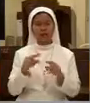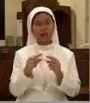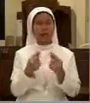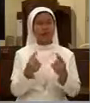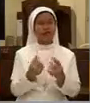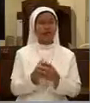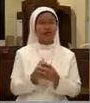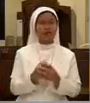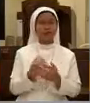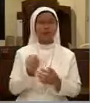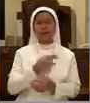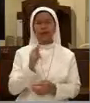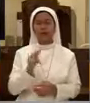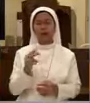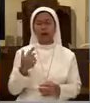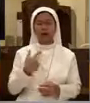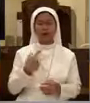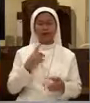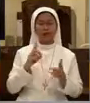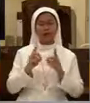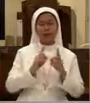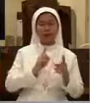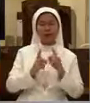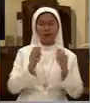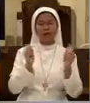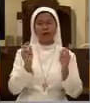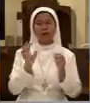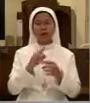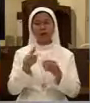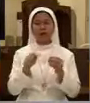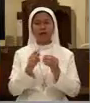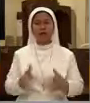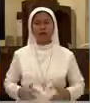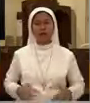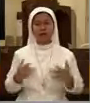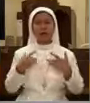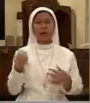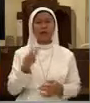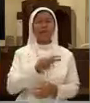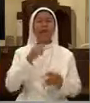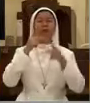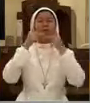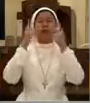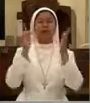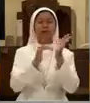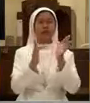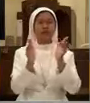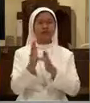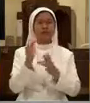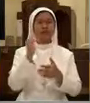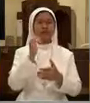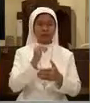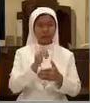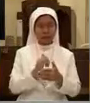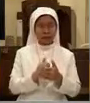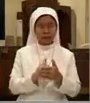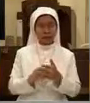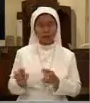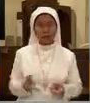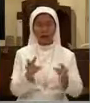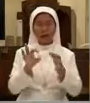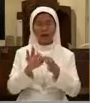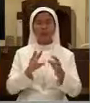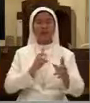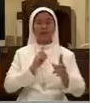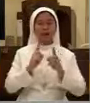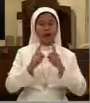a dialogue of life. We proclaim Jesus in the form of dialogue.